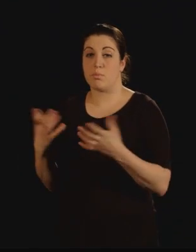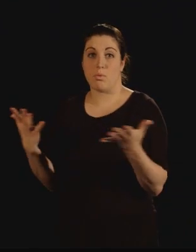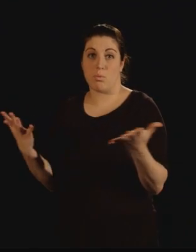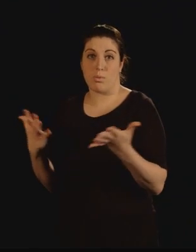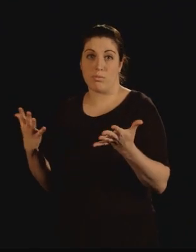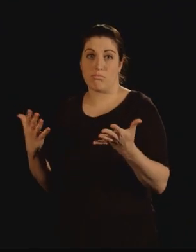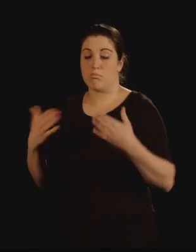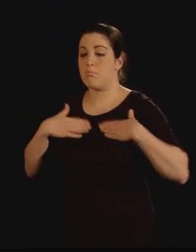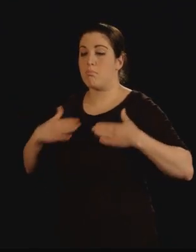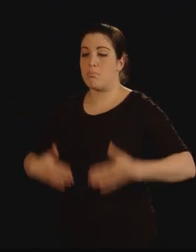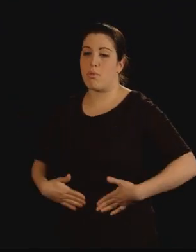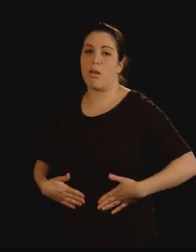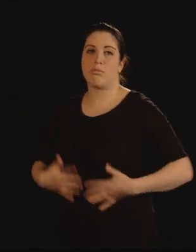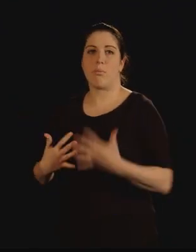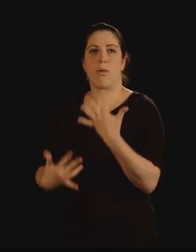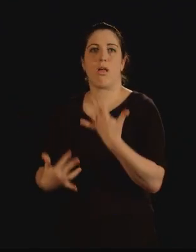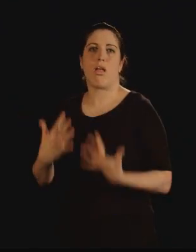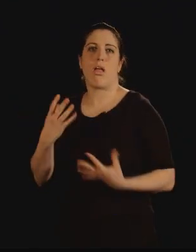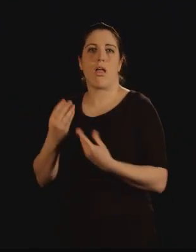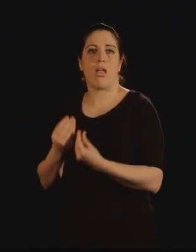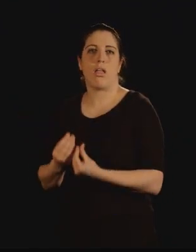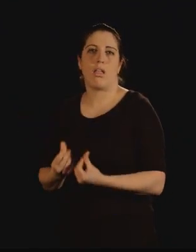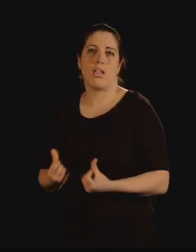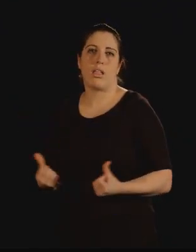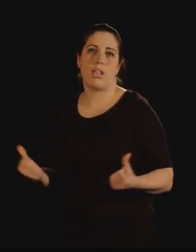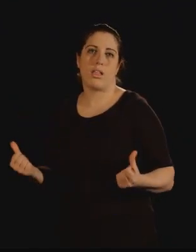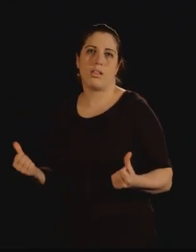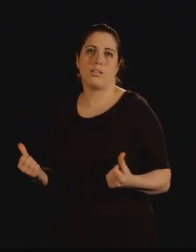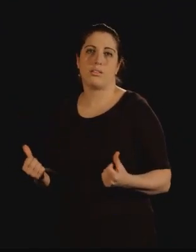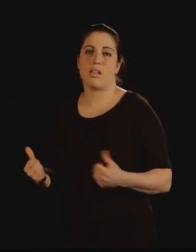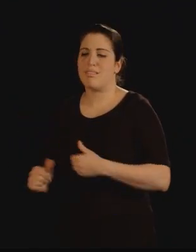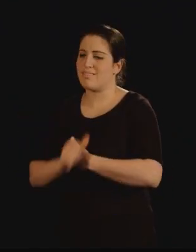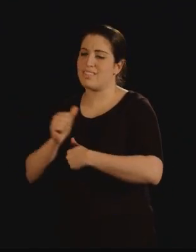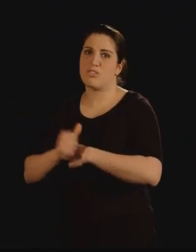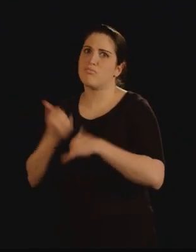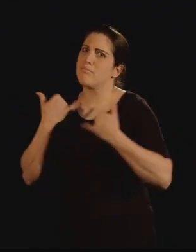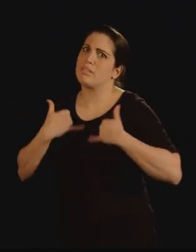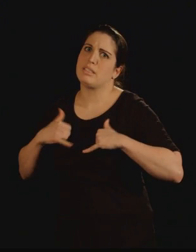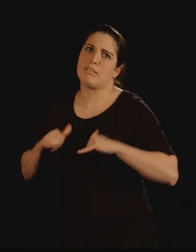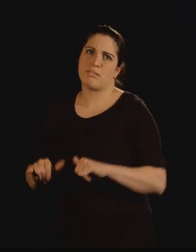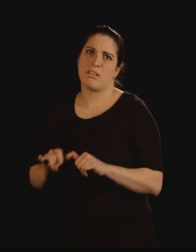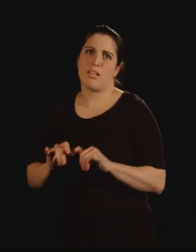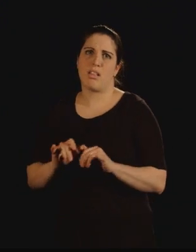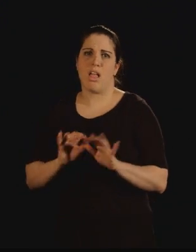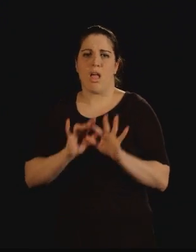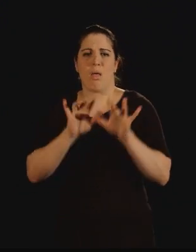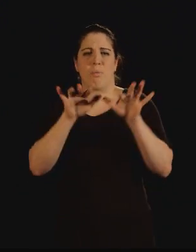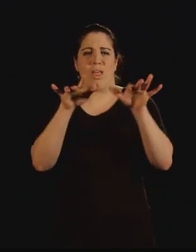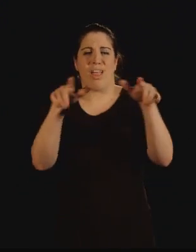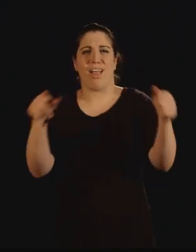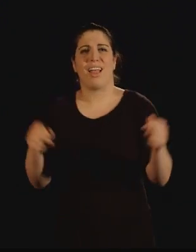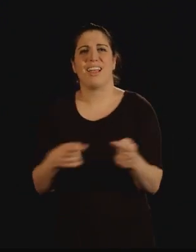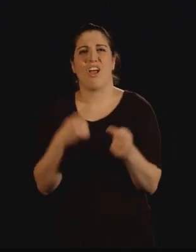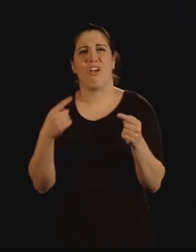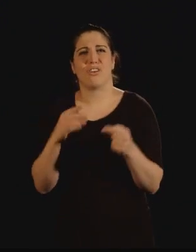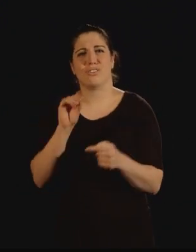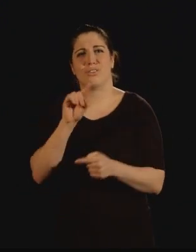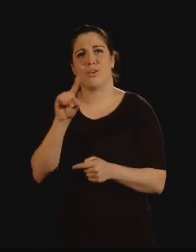replacement is cremation, which not only poisons the earth, but it's also hazardous to the ozone